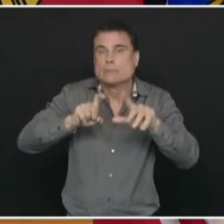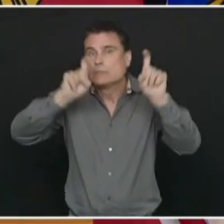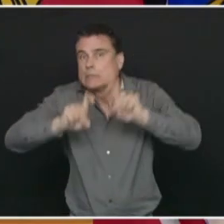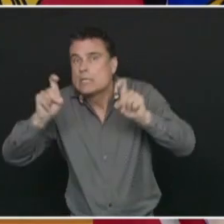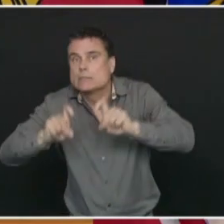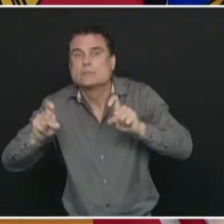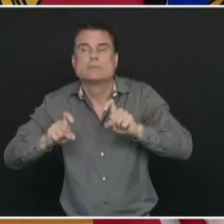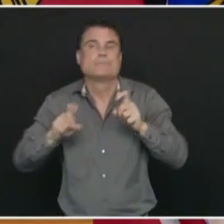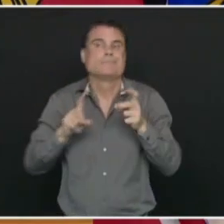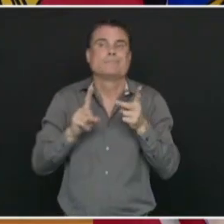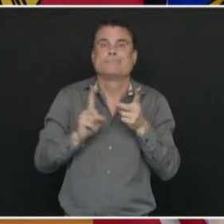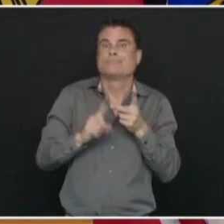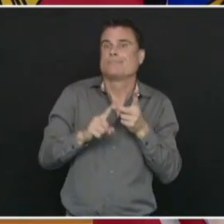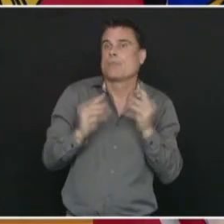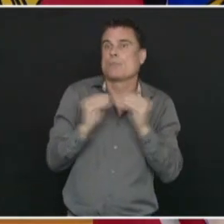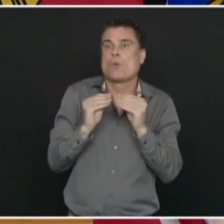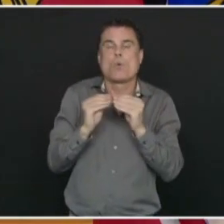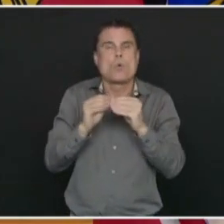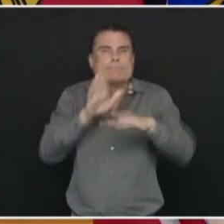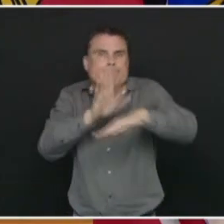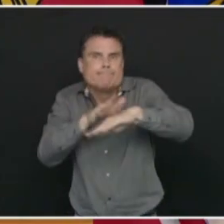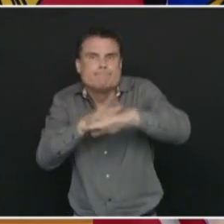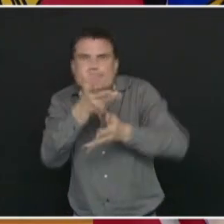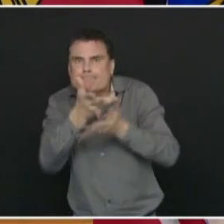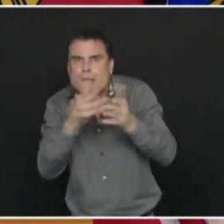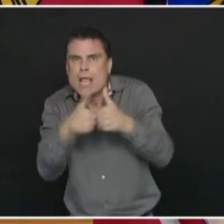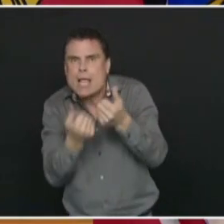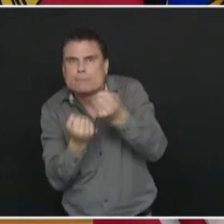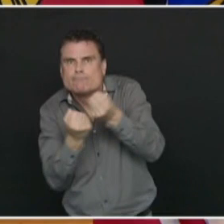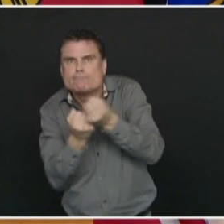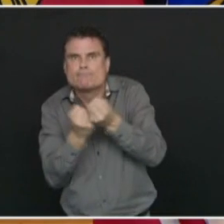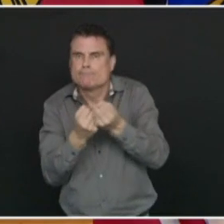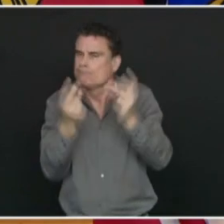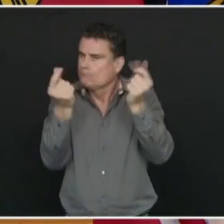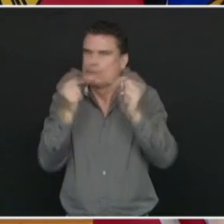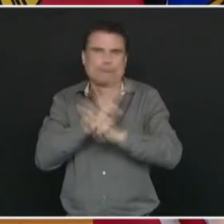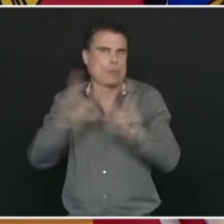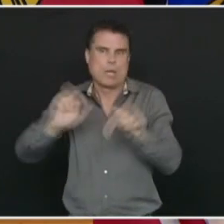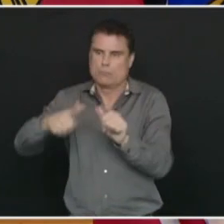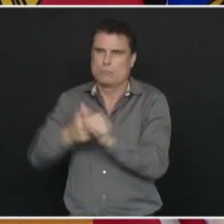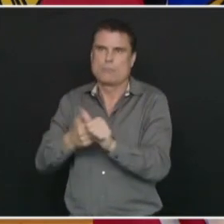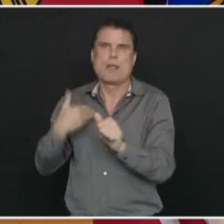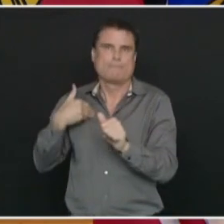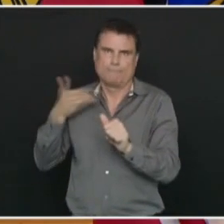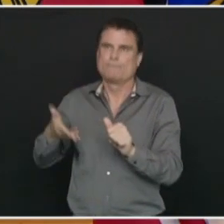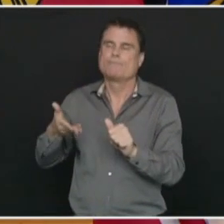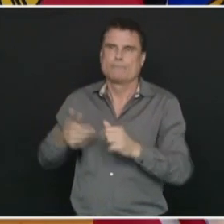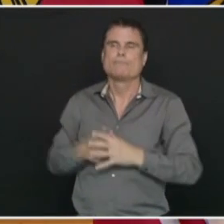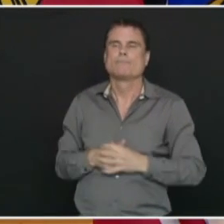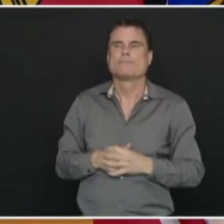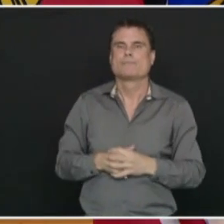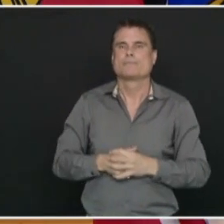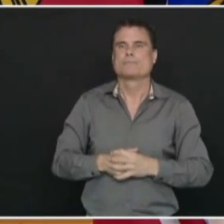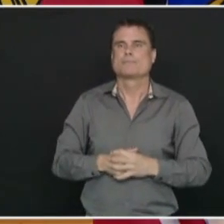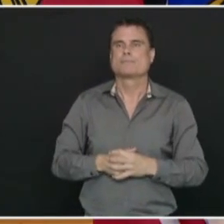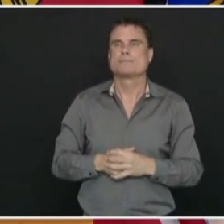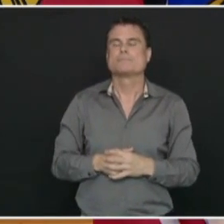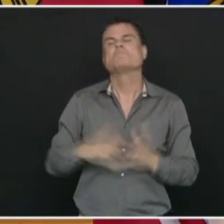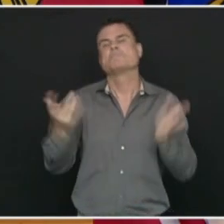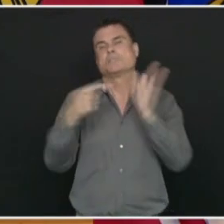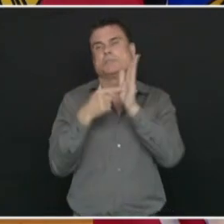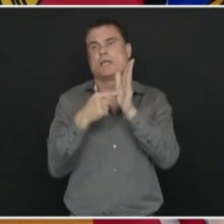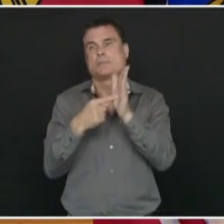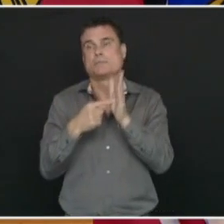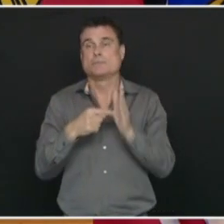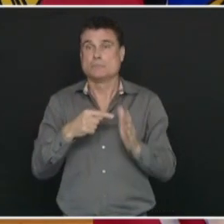Next question is from Lisa Cordasco, CHLY. Go ahead, Lisa. Thank you. Good afternoon, Dr. Henry. I'm wondering if you can